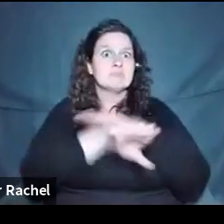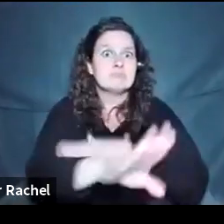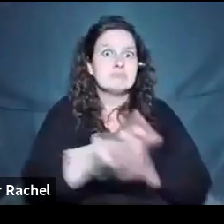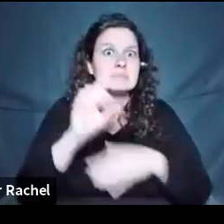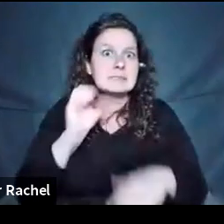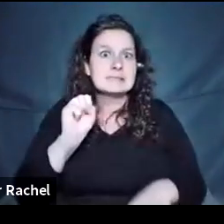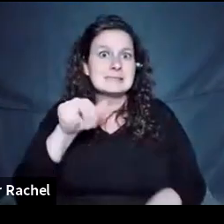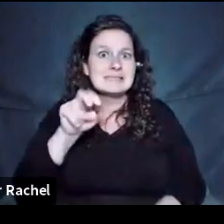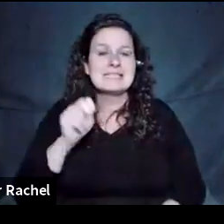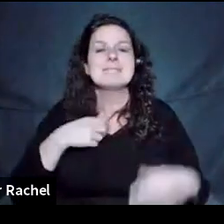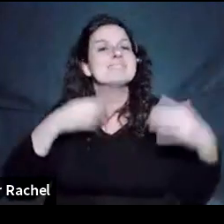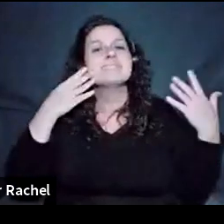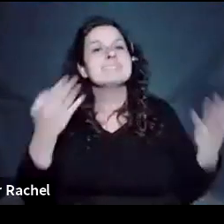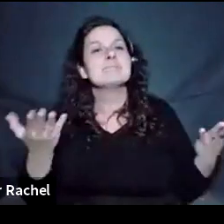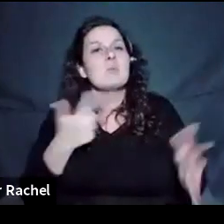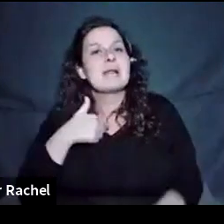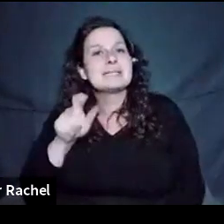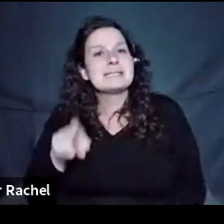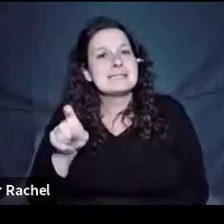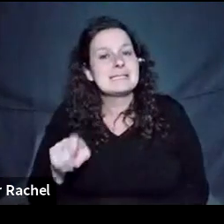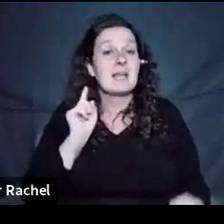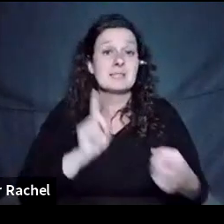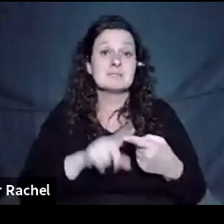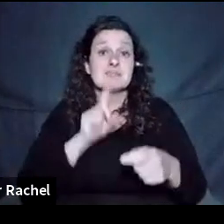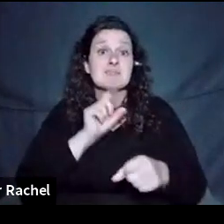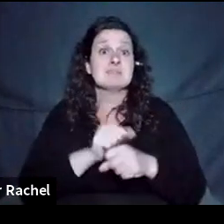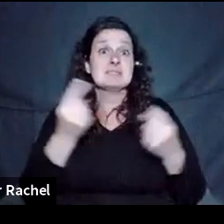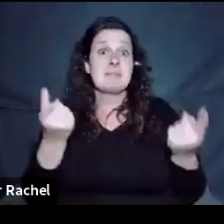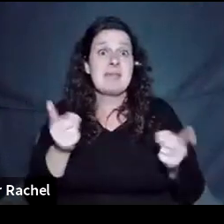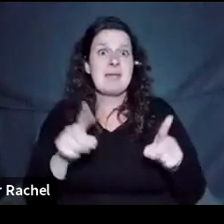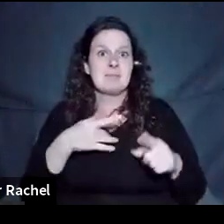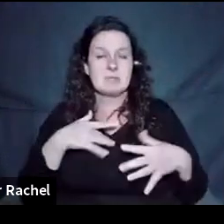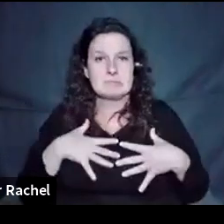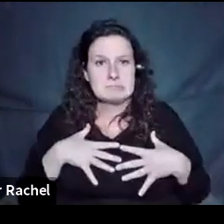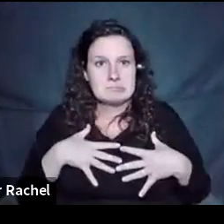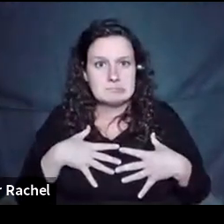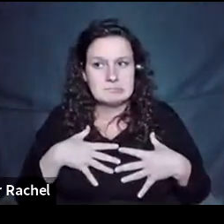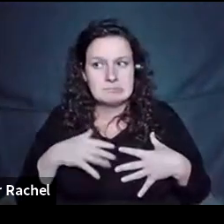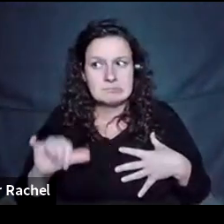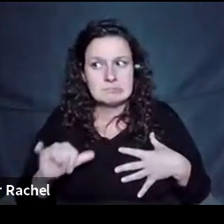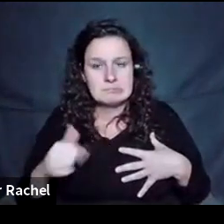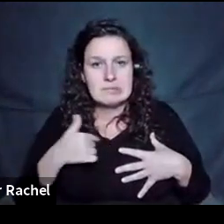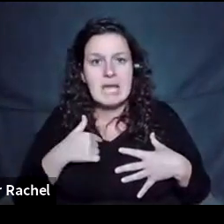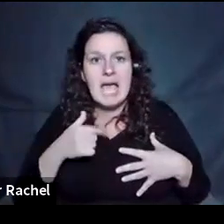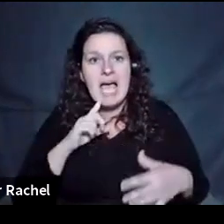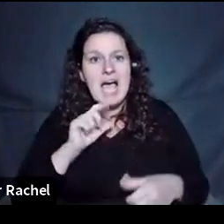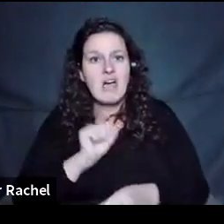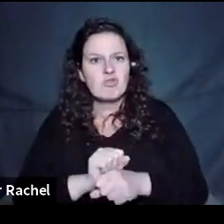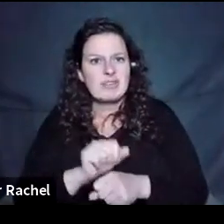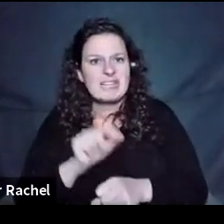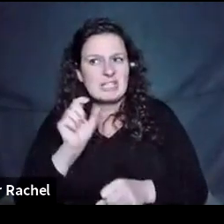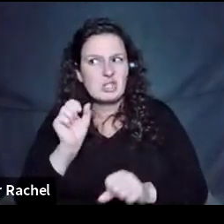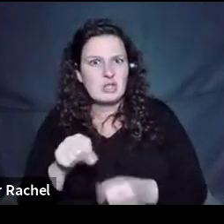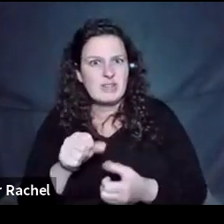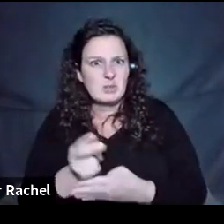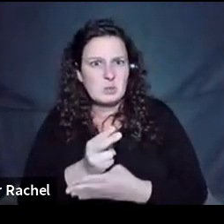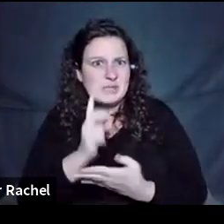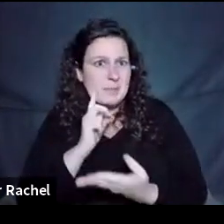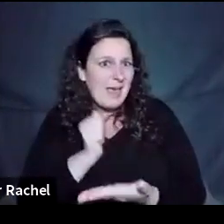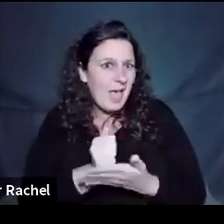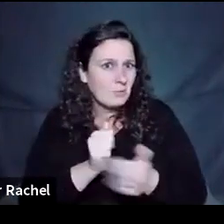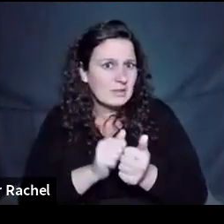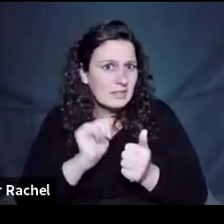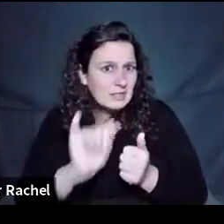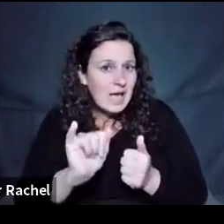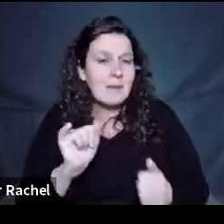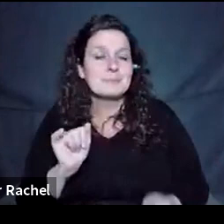need until something happens, and then you realize, wow, okay, I really could have used that. When I